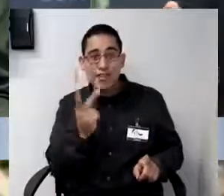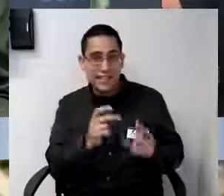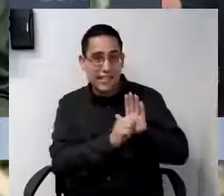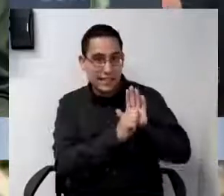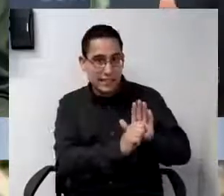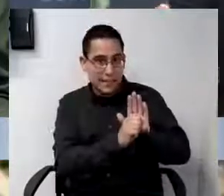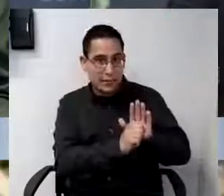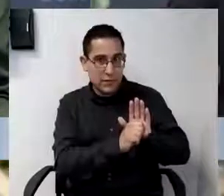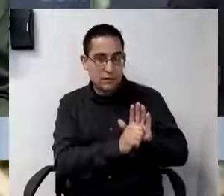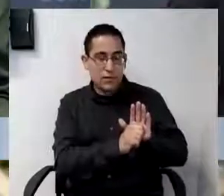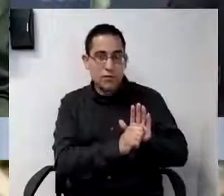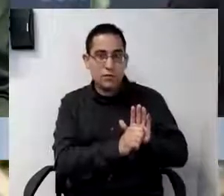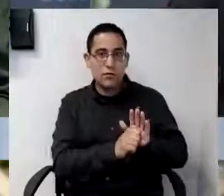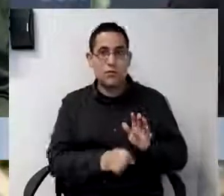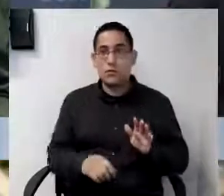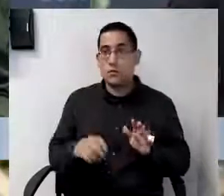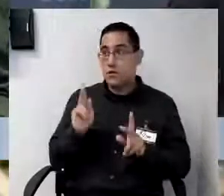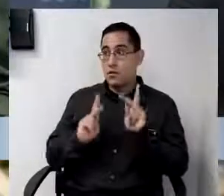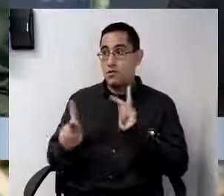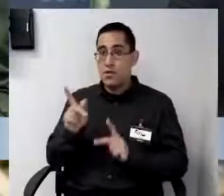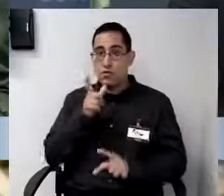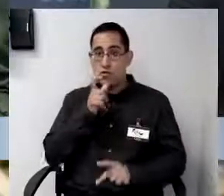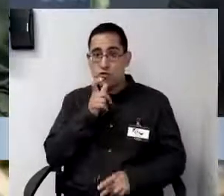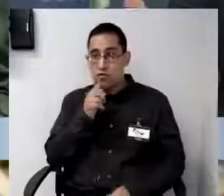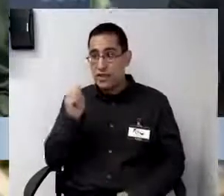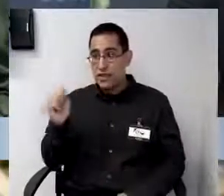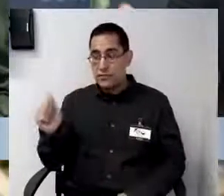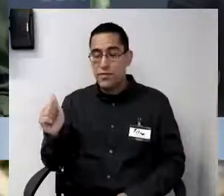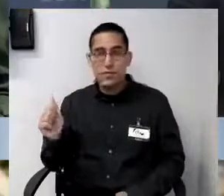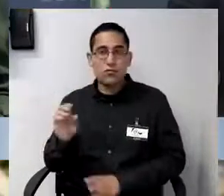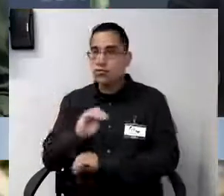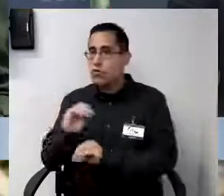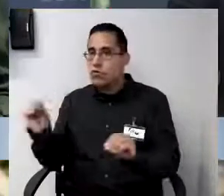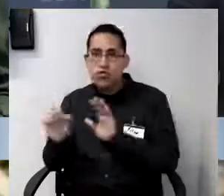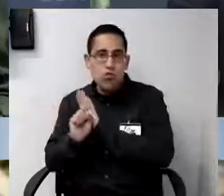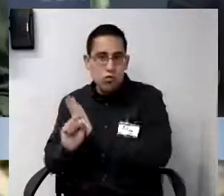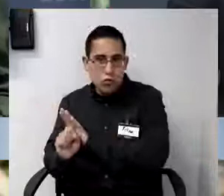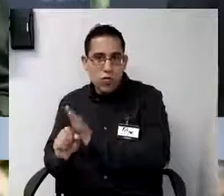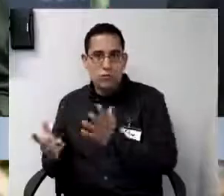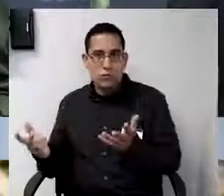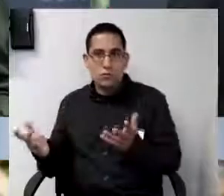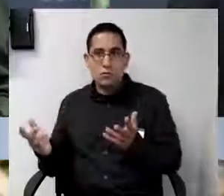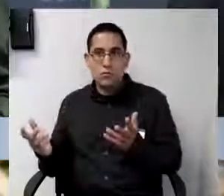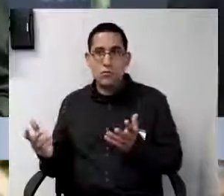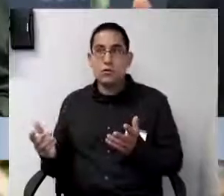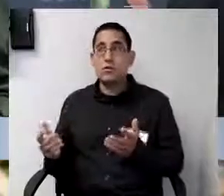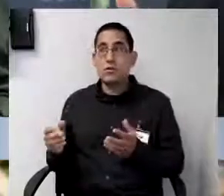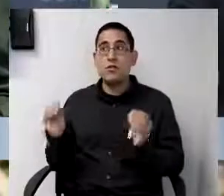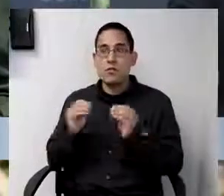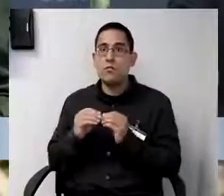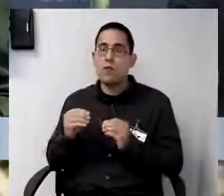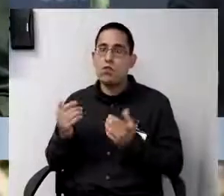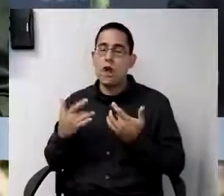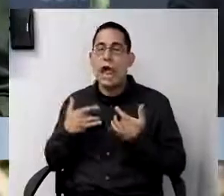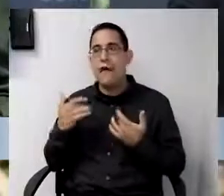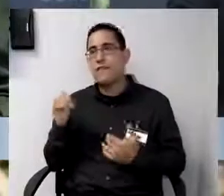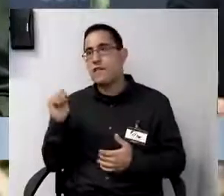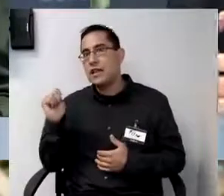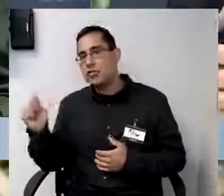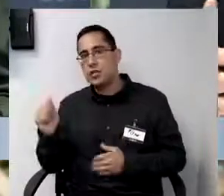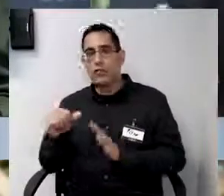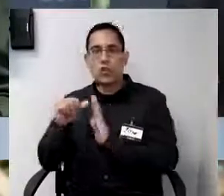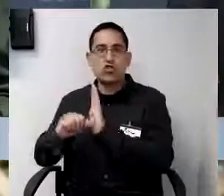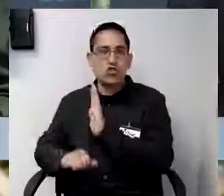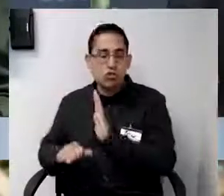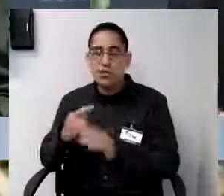only real asymptomatic patients that we test are those that are going to have an elective surgery or procedure.